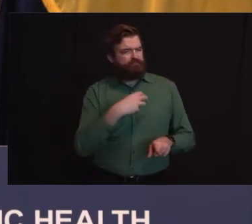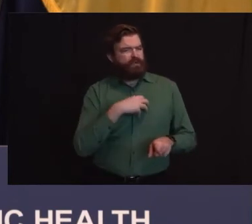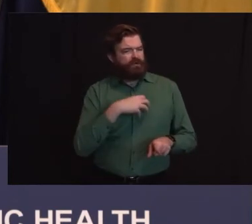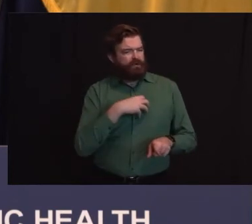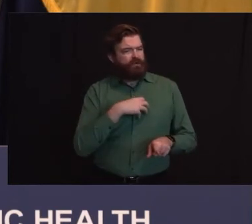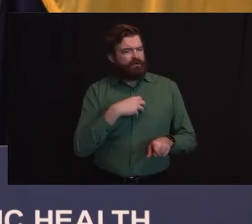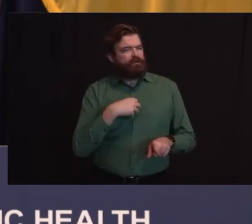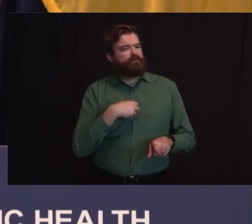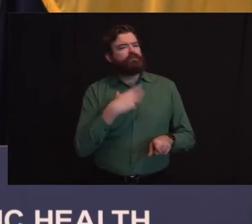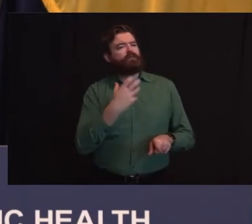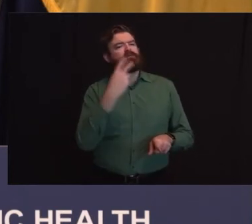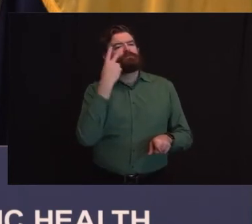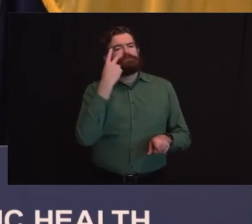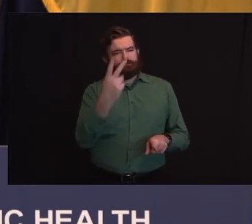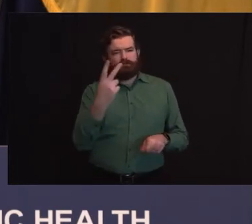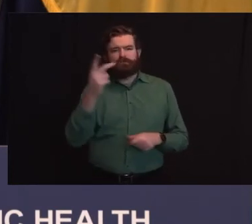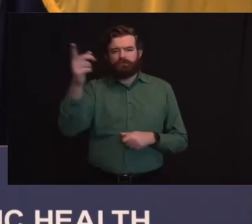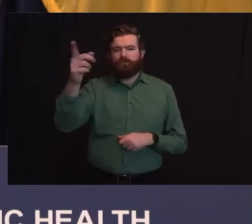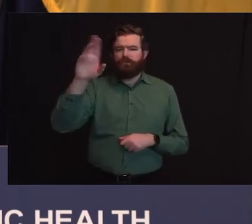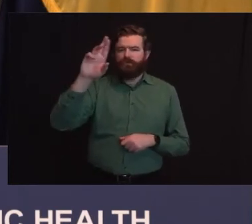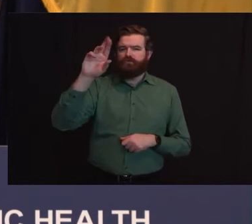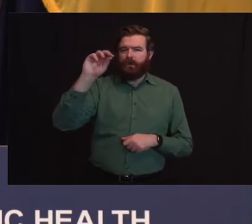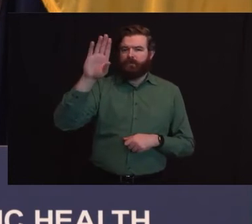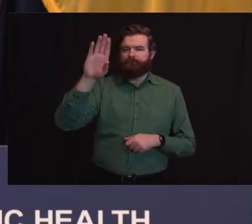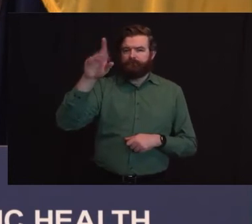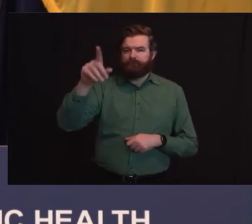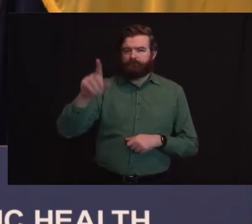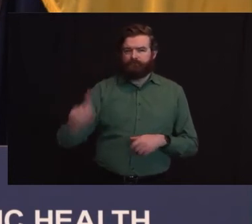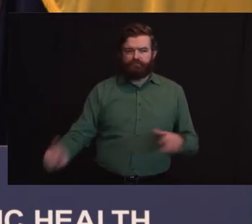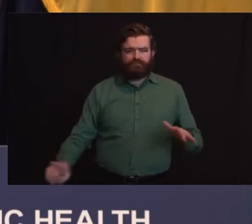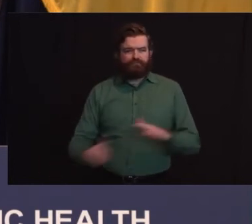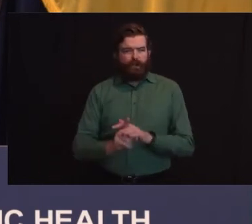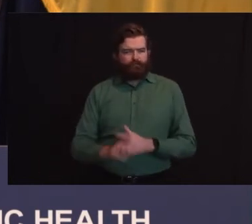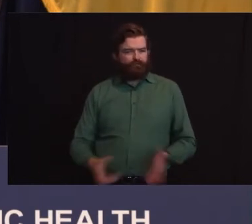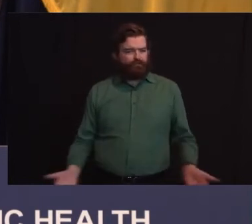answered? Is that it?